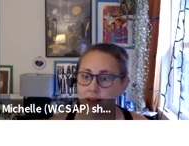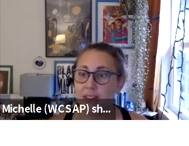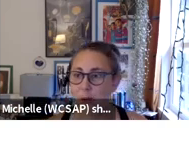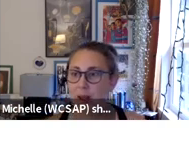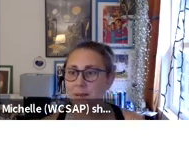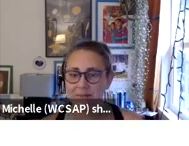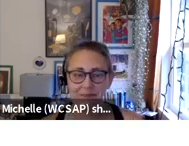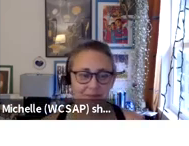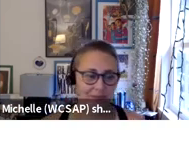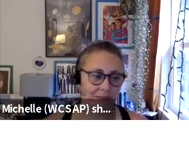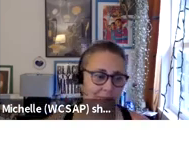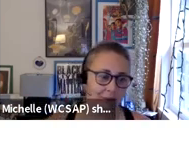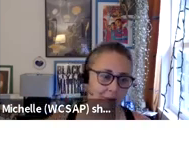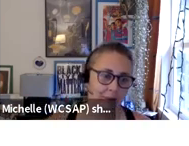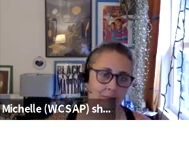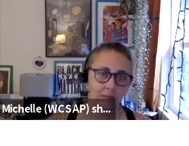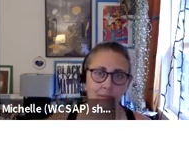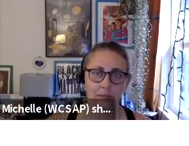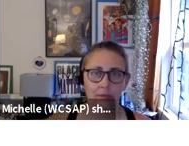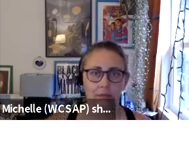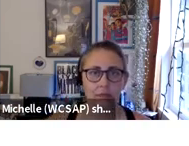share around this as well.